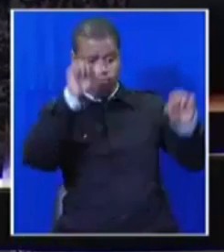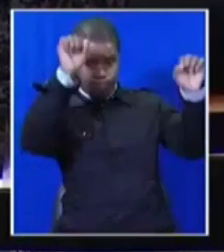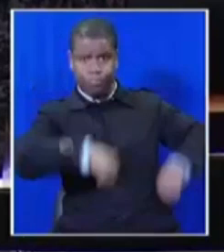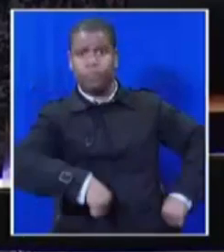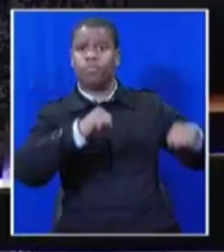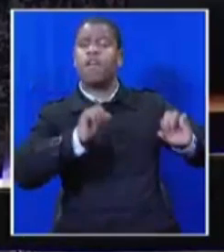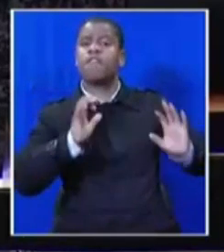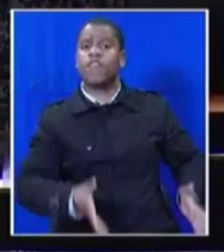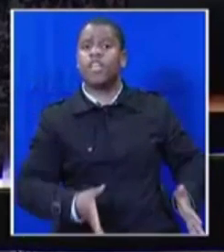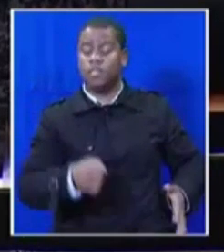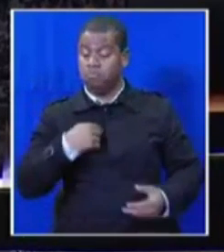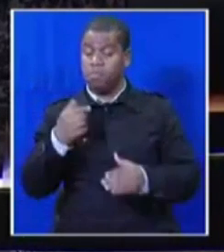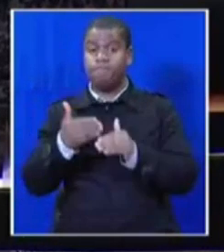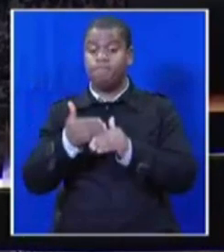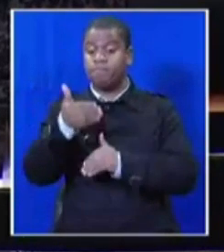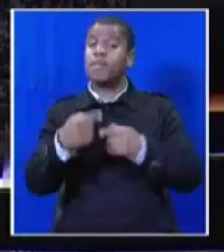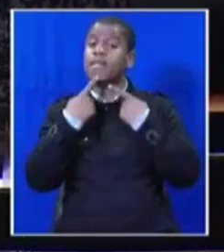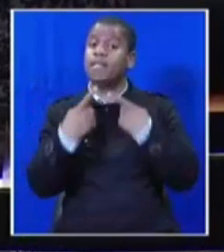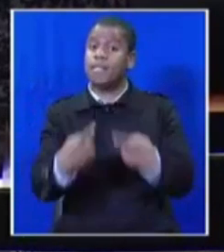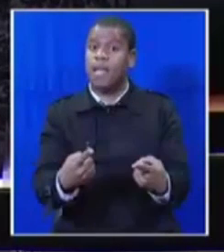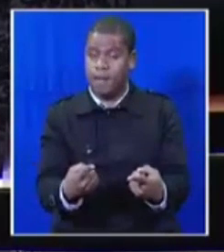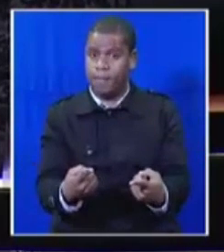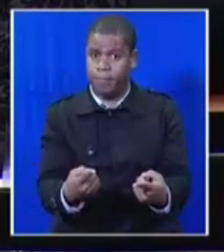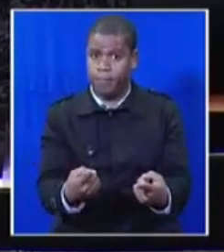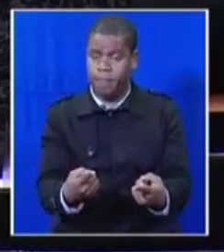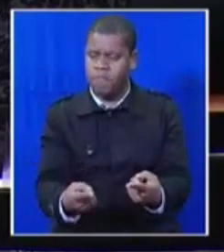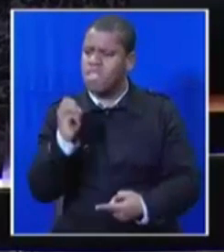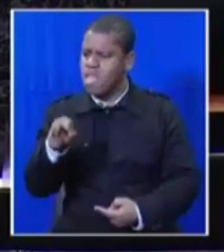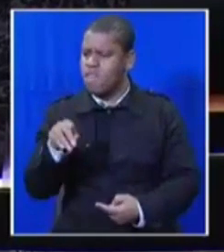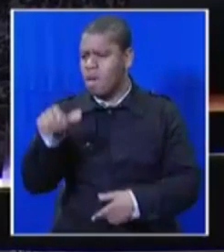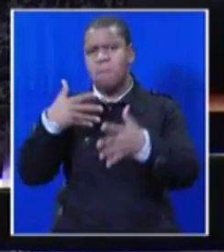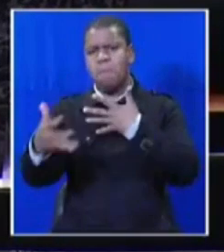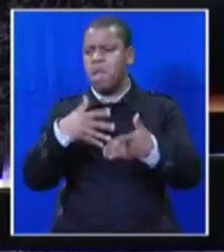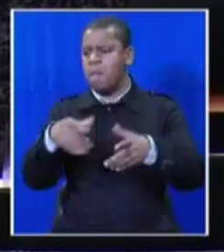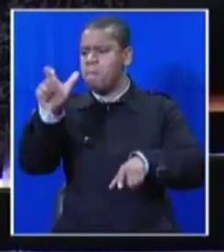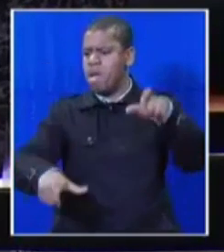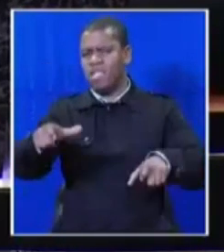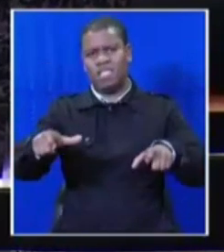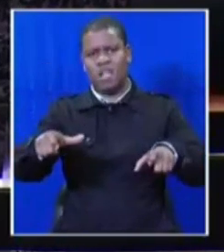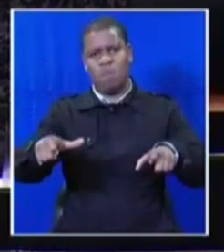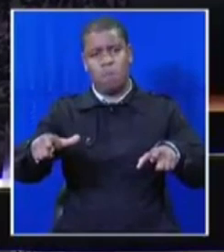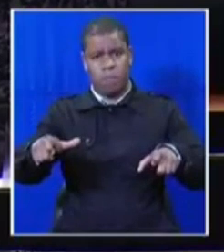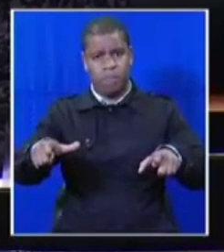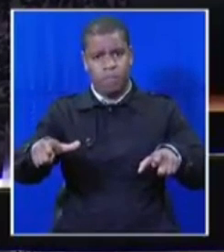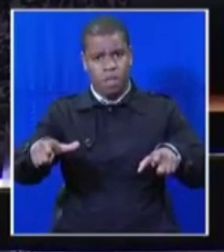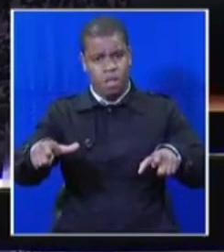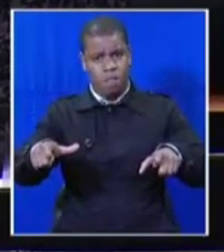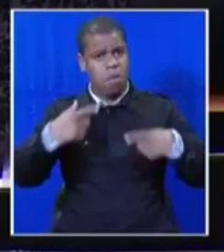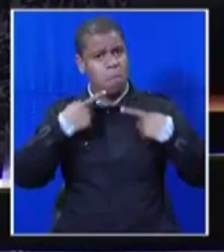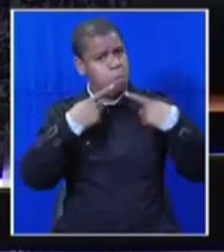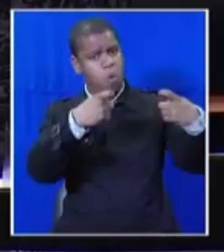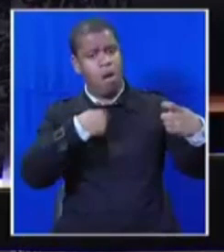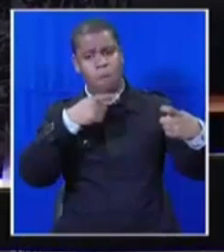And having said that, honourable members, if there is anybody who is not happy with the ruling, we know what to